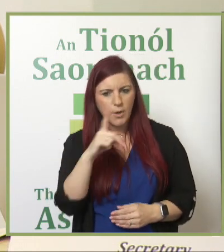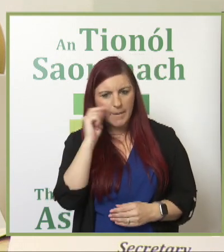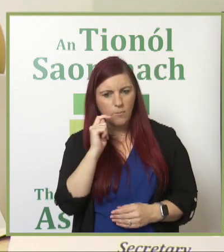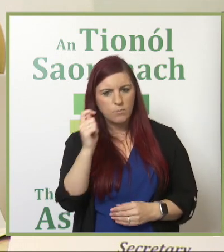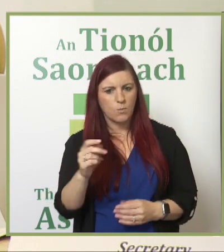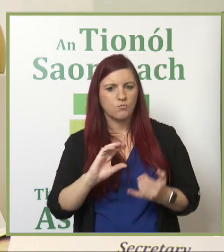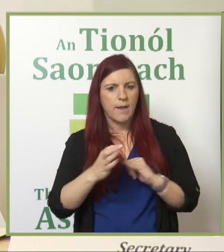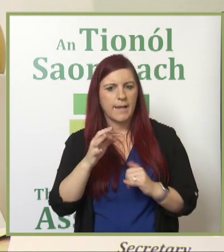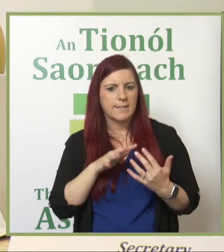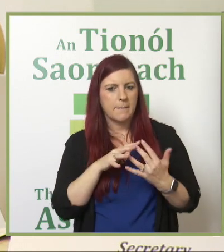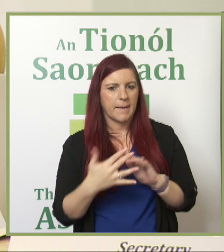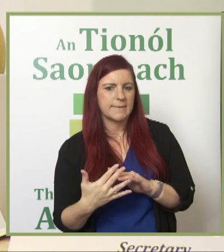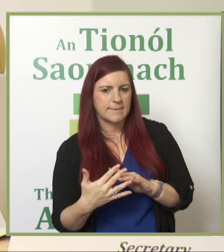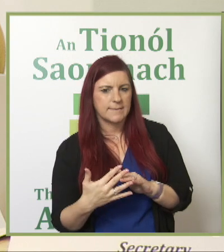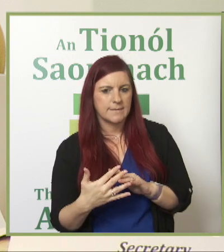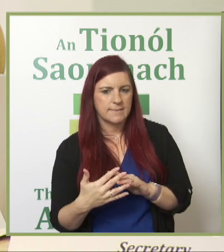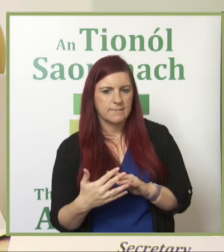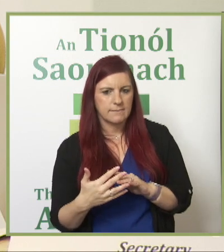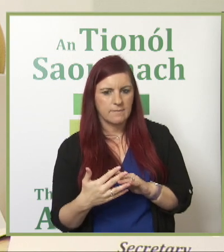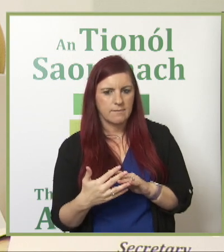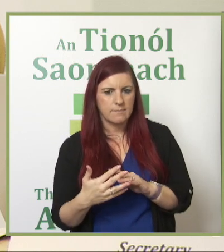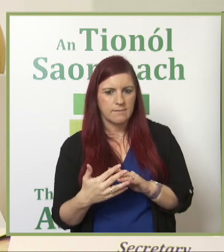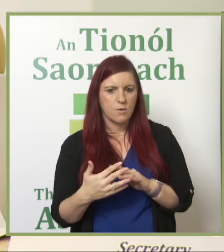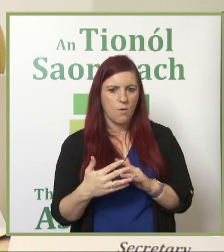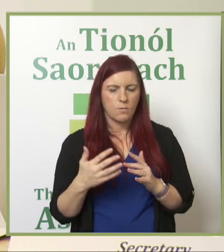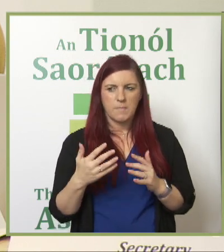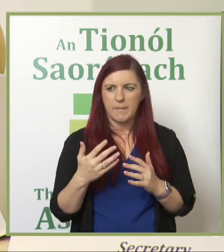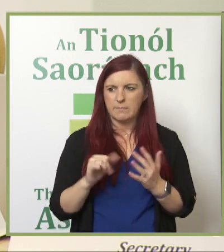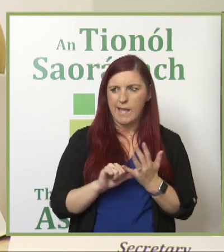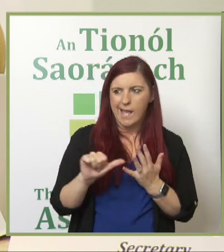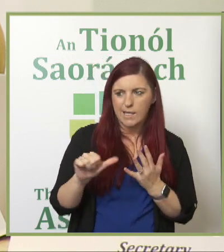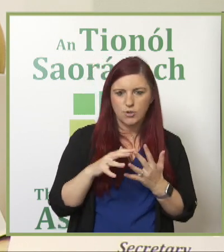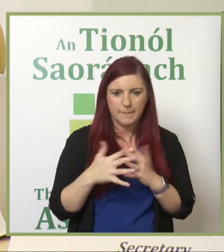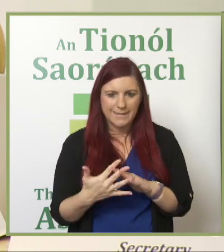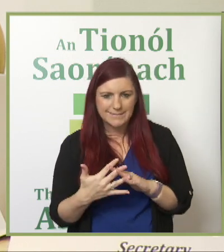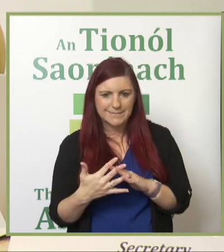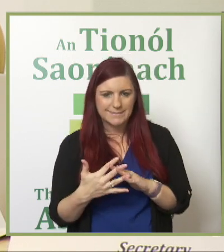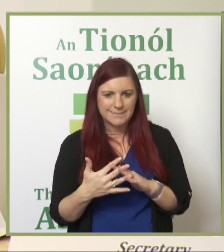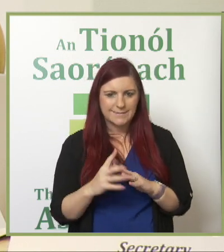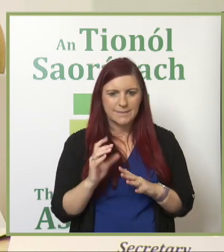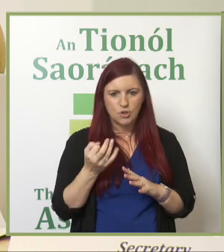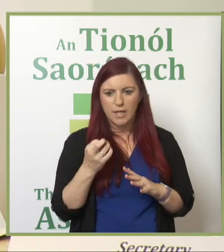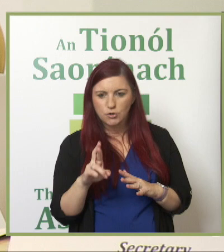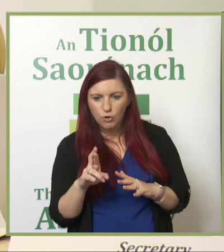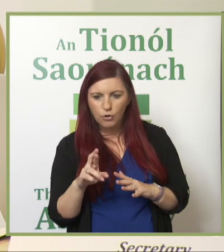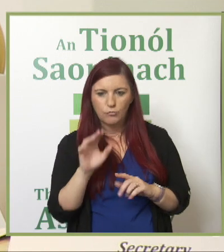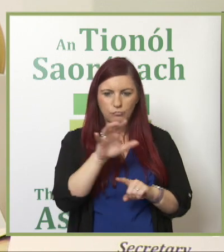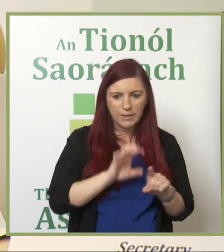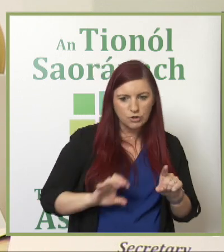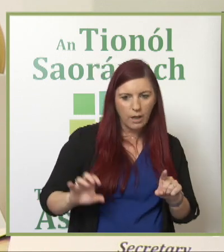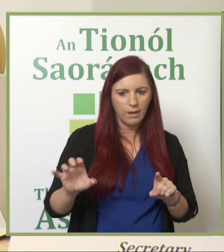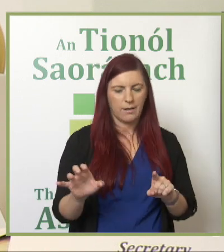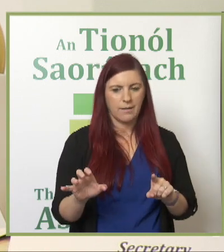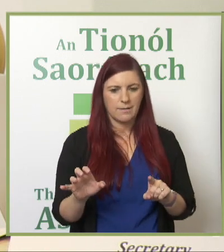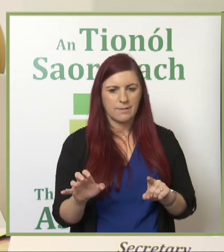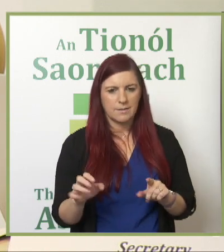the mix amongst the 6 people, so we have a reasonable age distribution, a regional distribution, again, just in